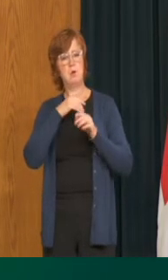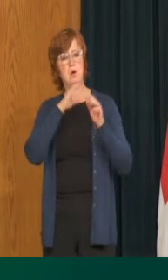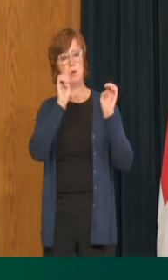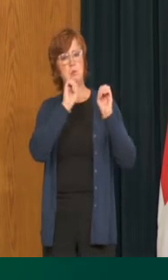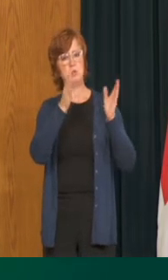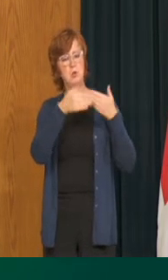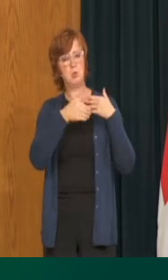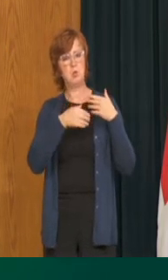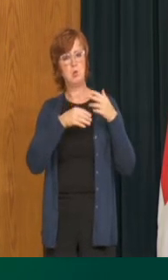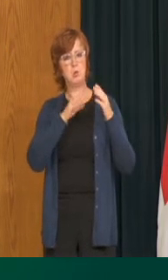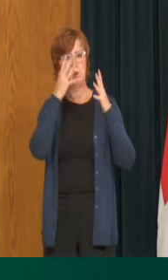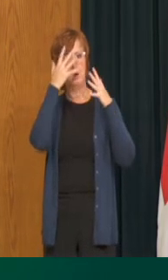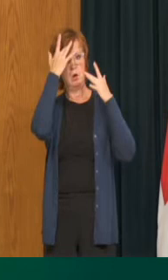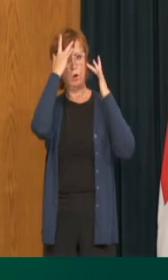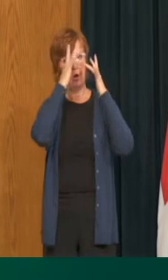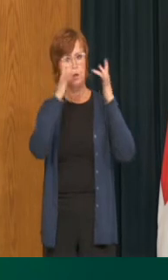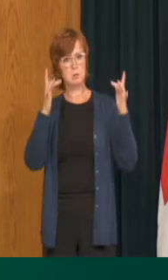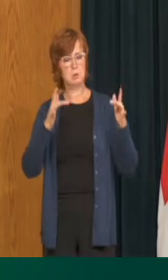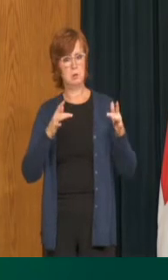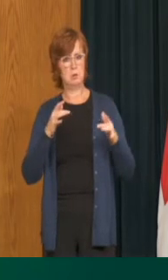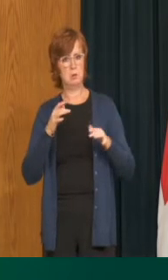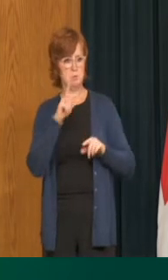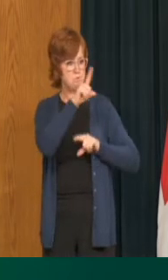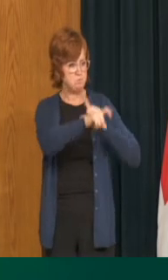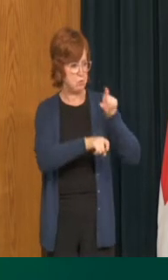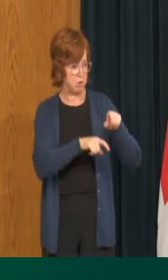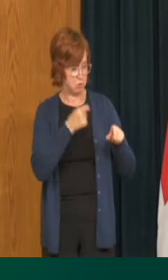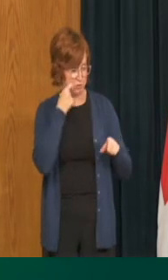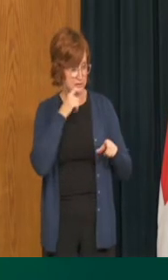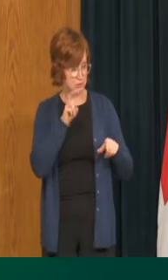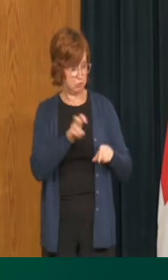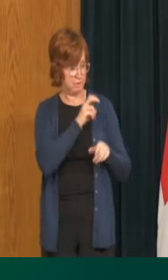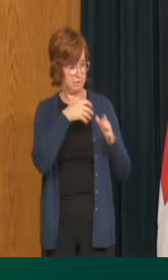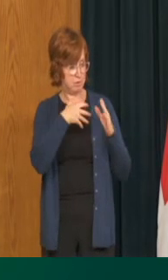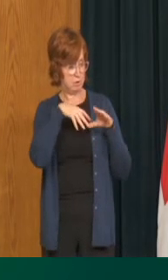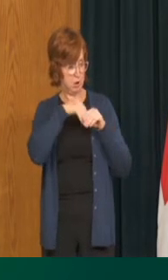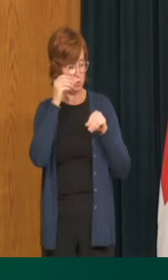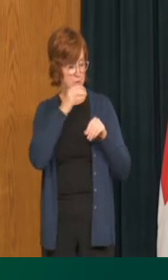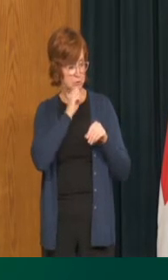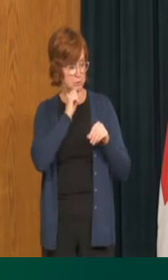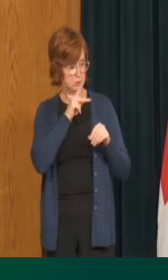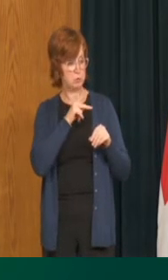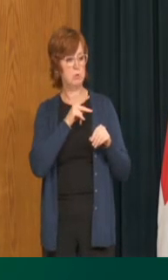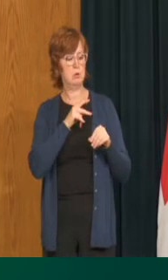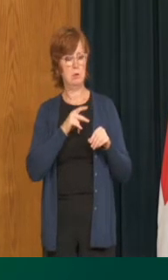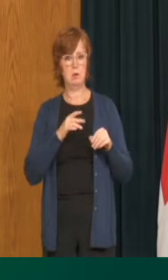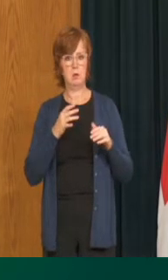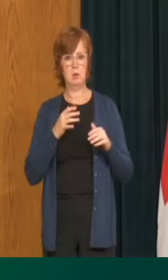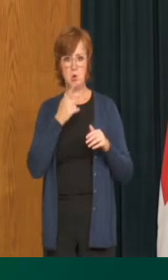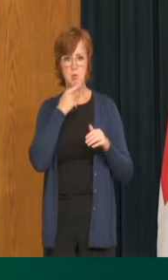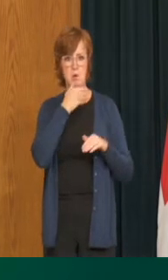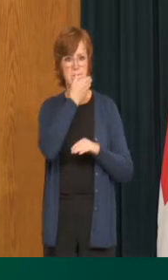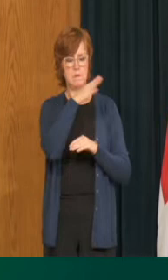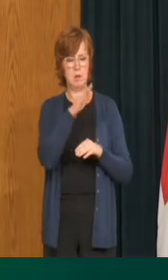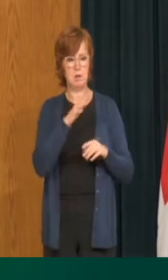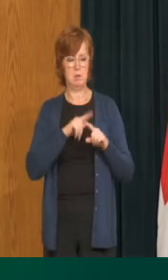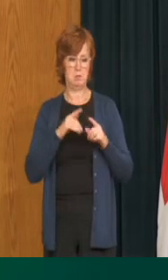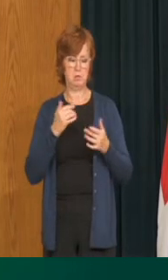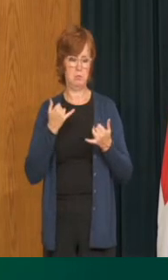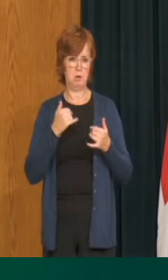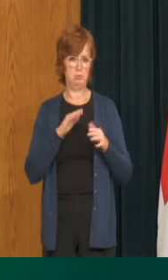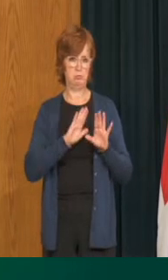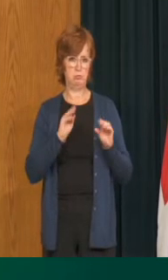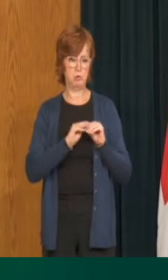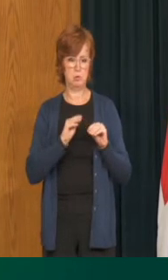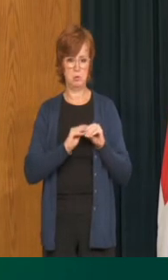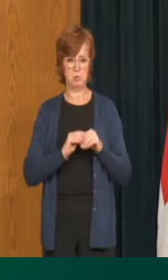assessment, travel and activities in the past 2 weeks are important, as well as your current symptoms, because that's another thing that all patients should